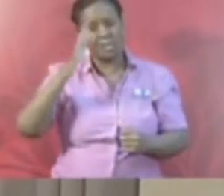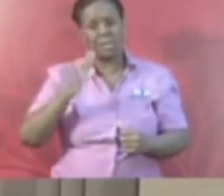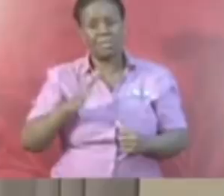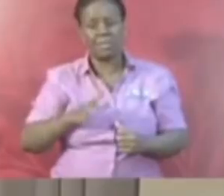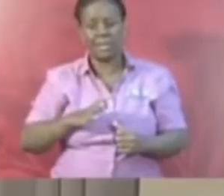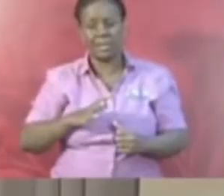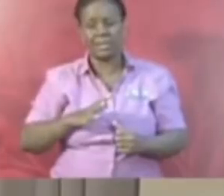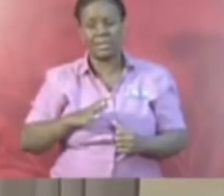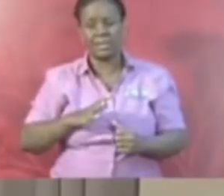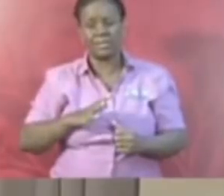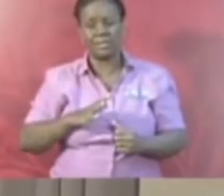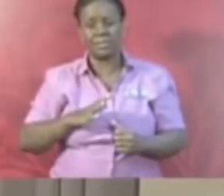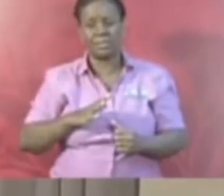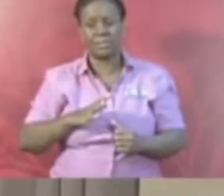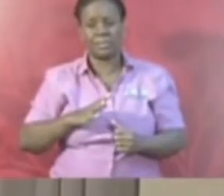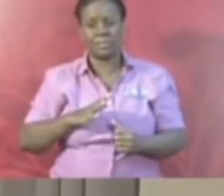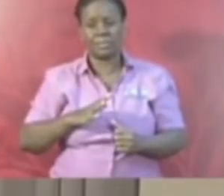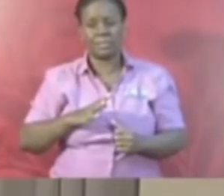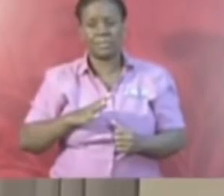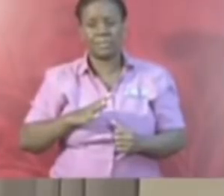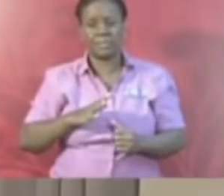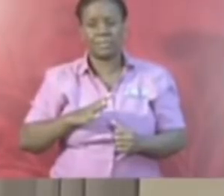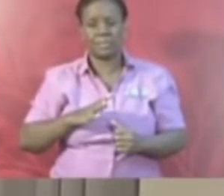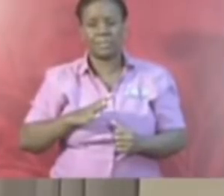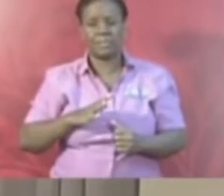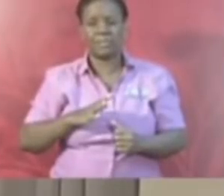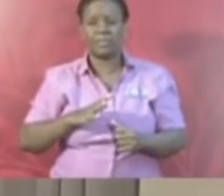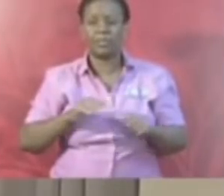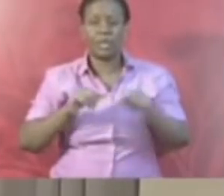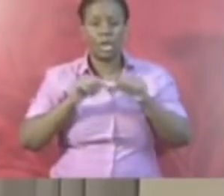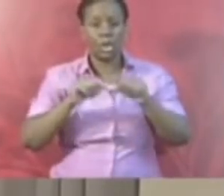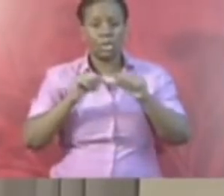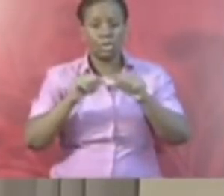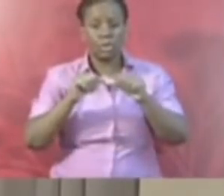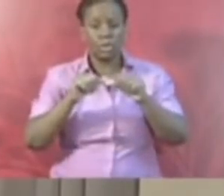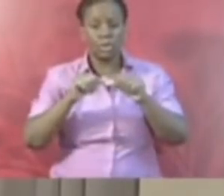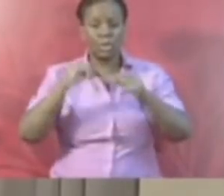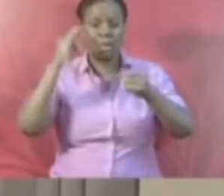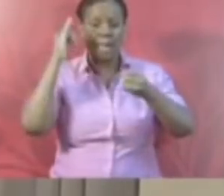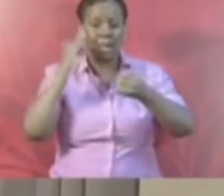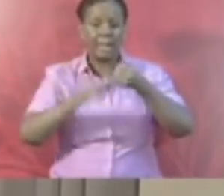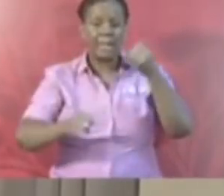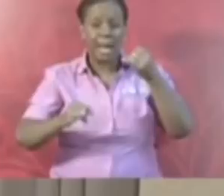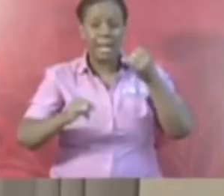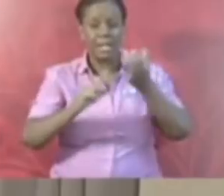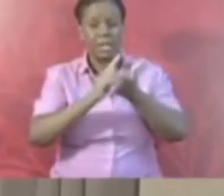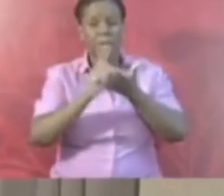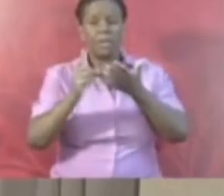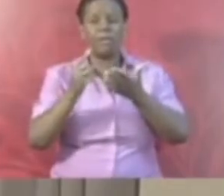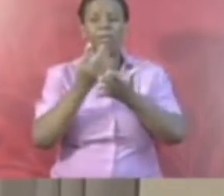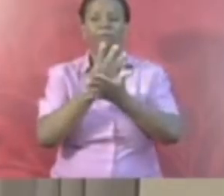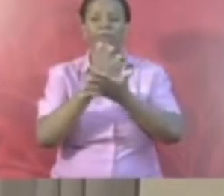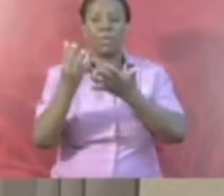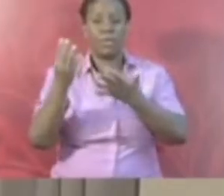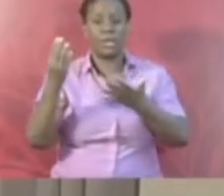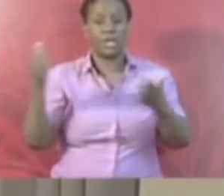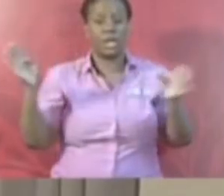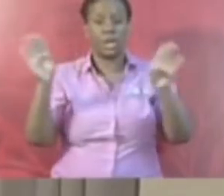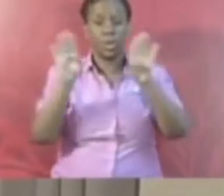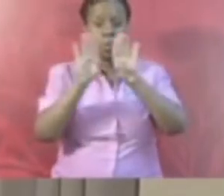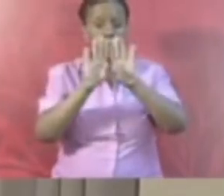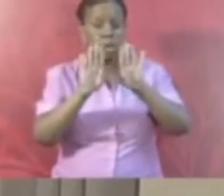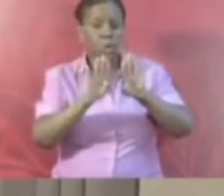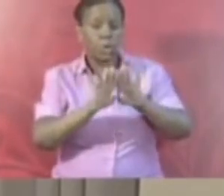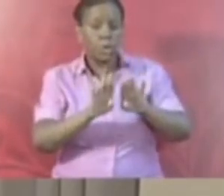as we go through the last week of the 4 weeks of these measures, we